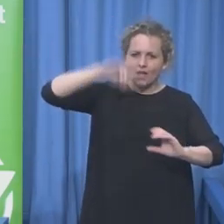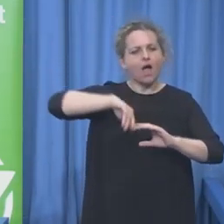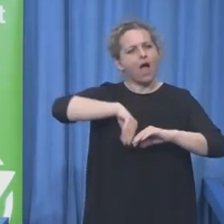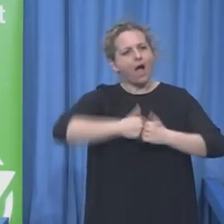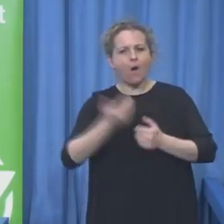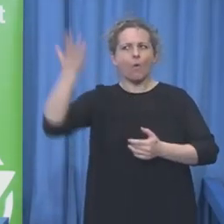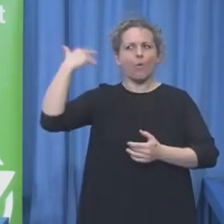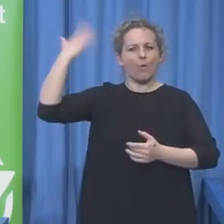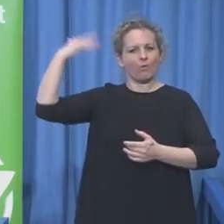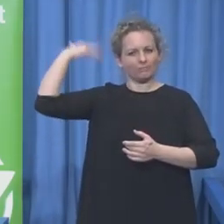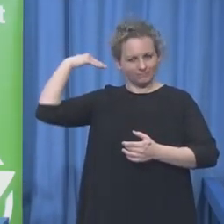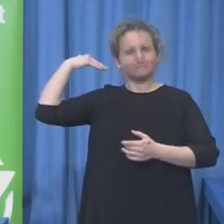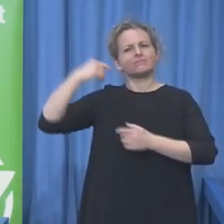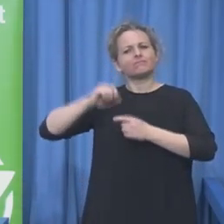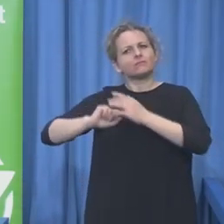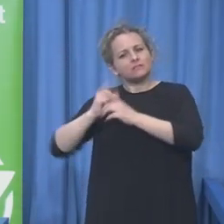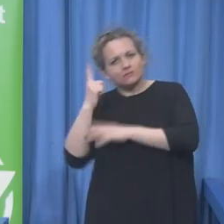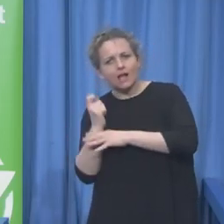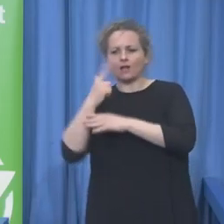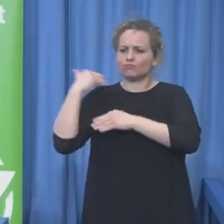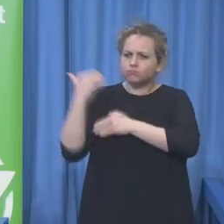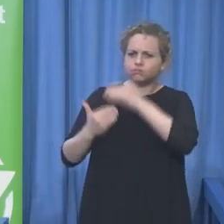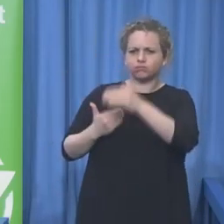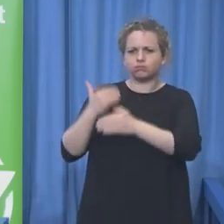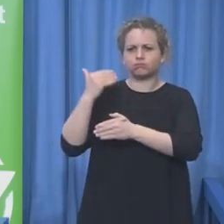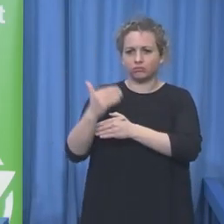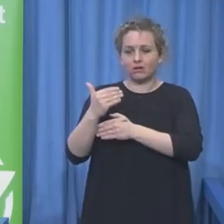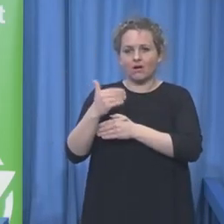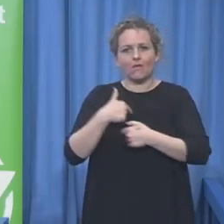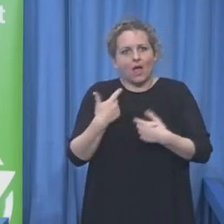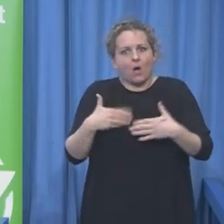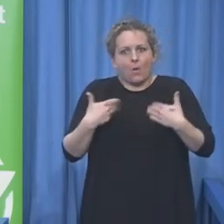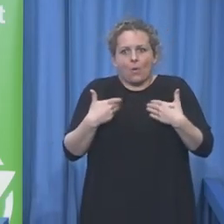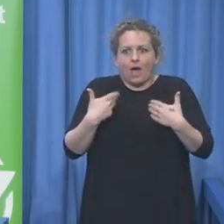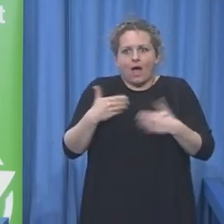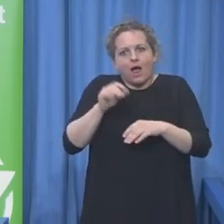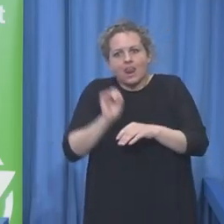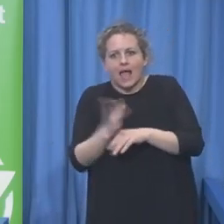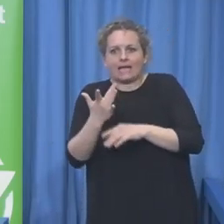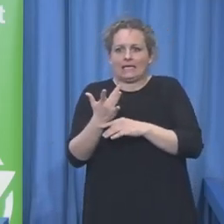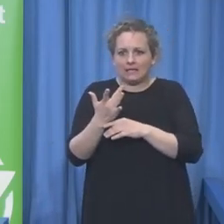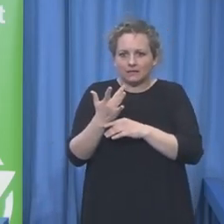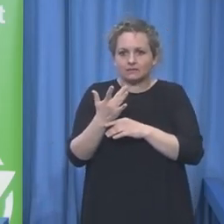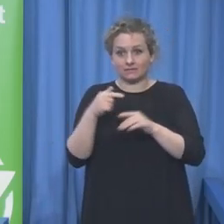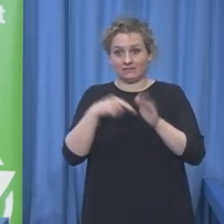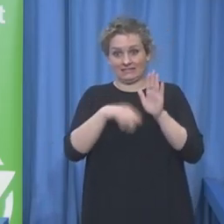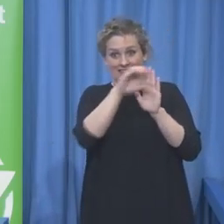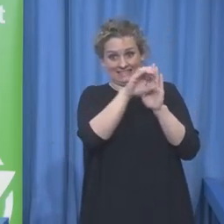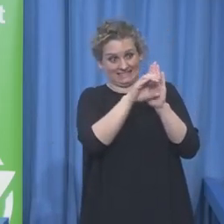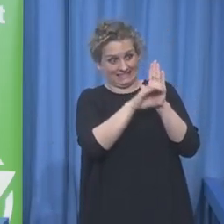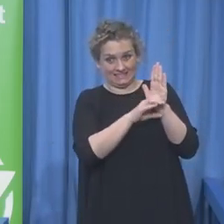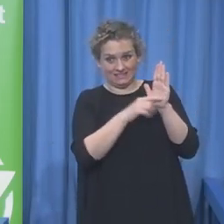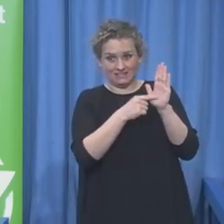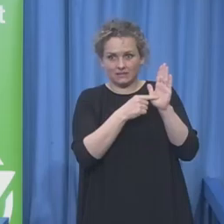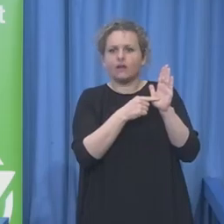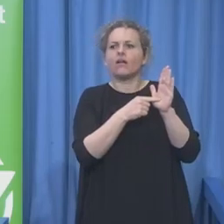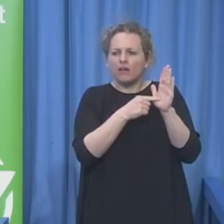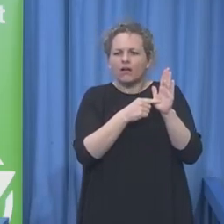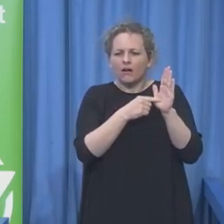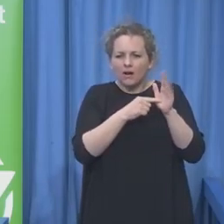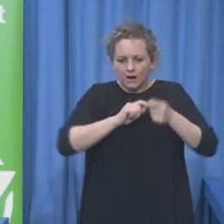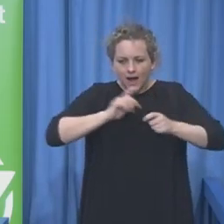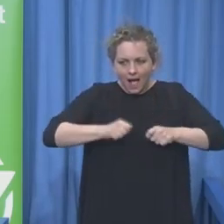Vermont. We're very fortunate that we are a small state, so we're kind of quick and nimble, and the leaders at